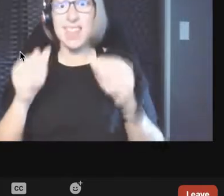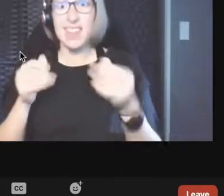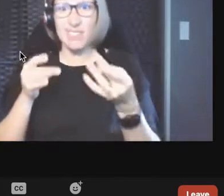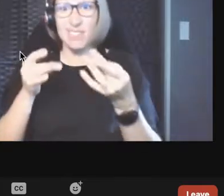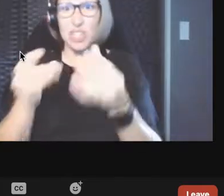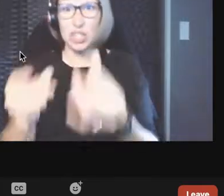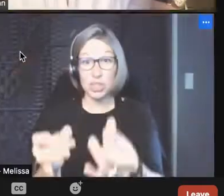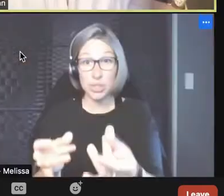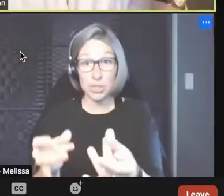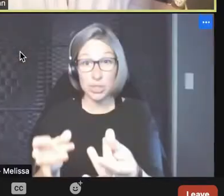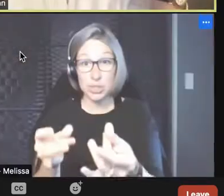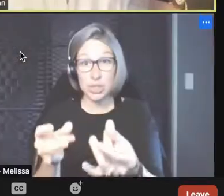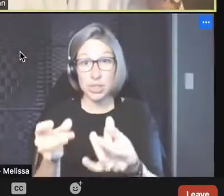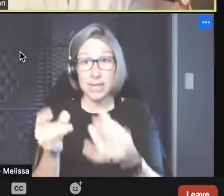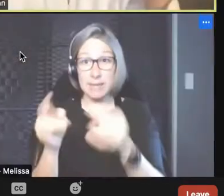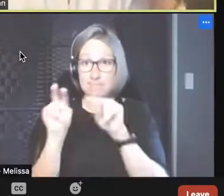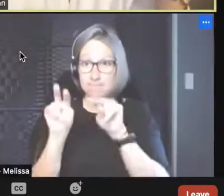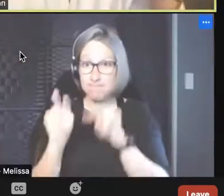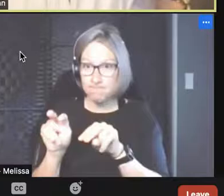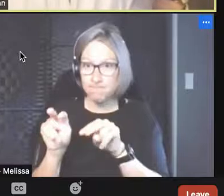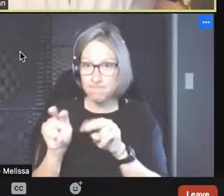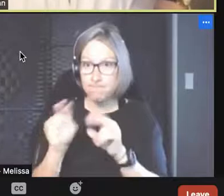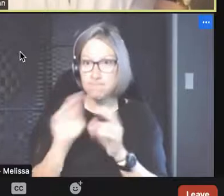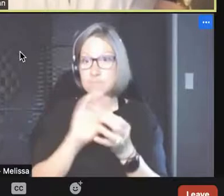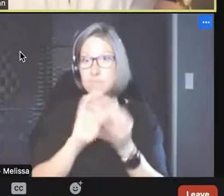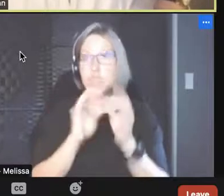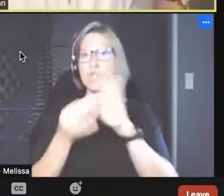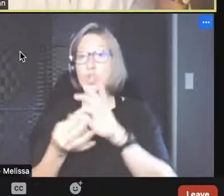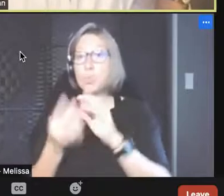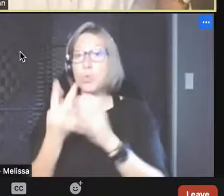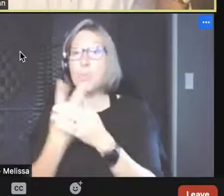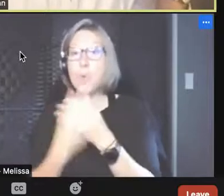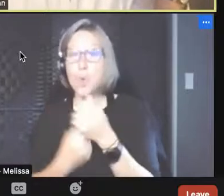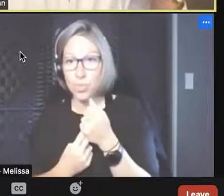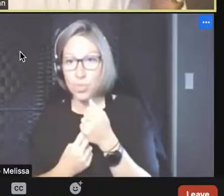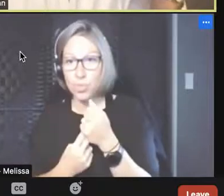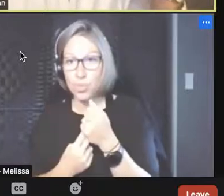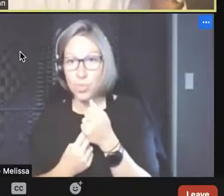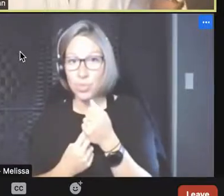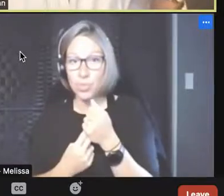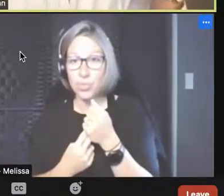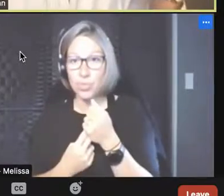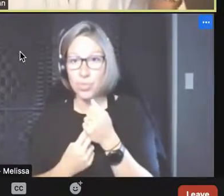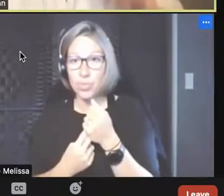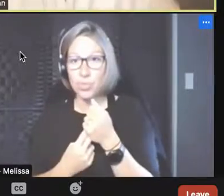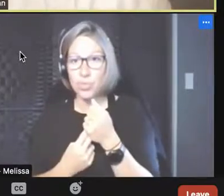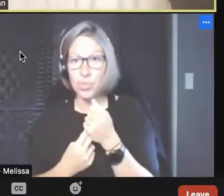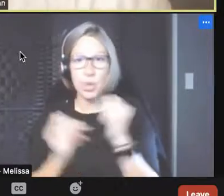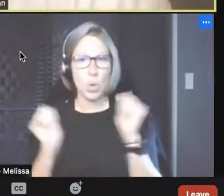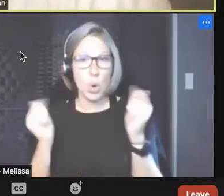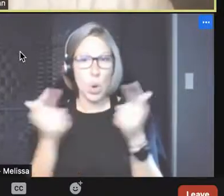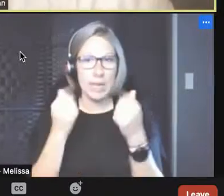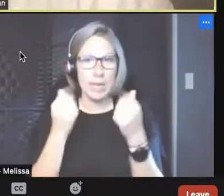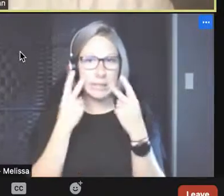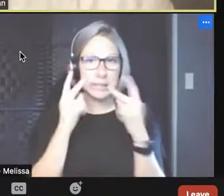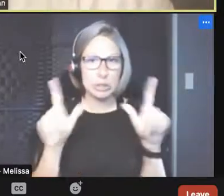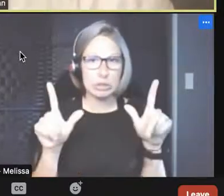efficiently look at and interpret. Okay, we're back to this. Everybody can see this screen now.